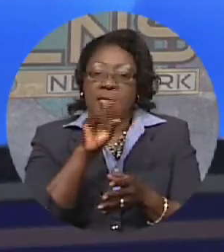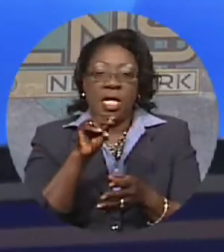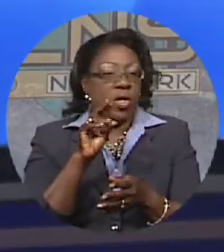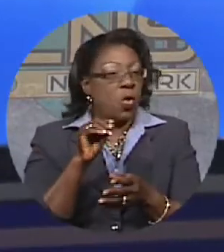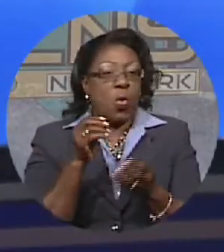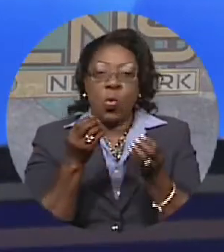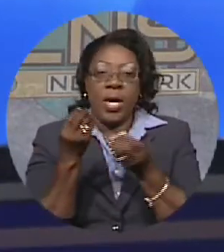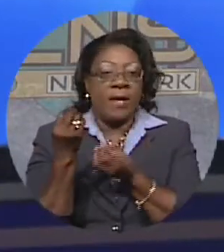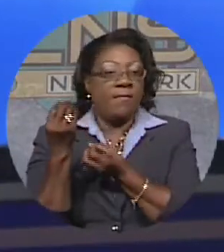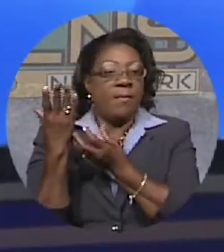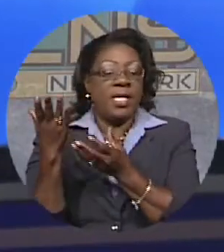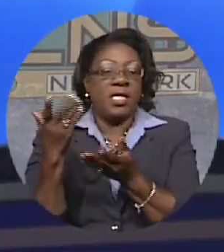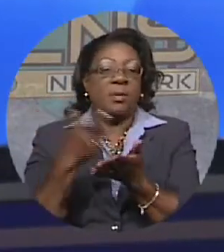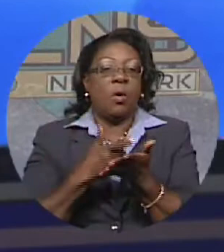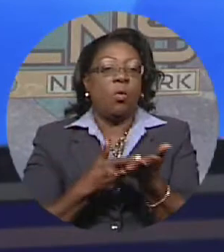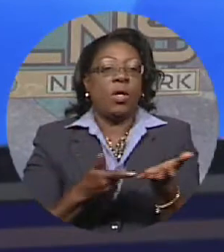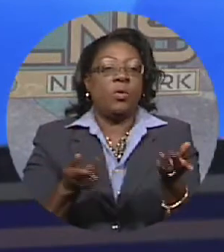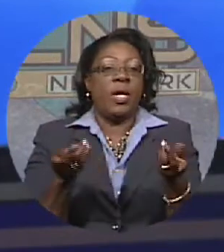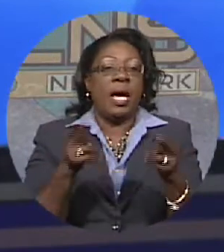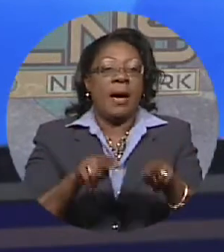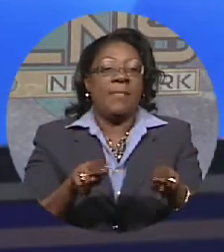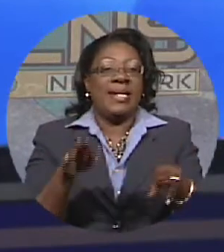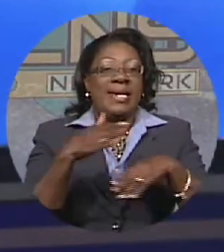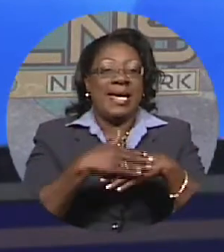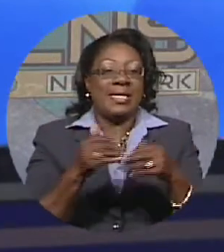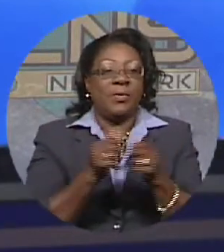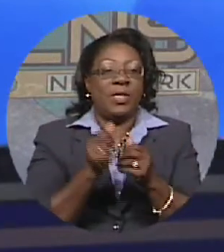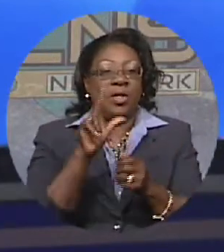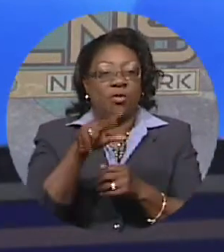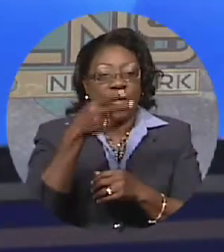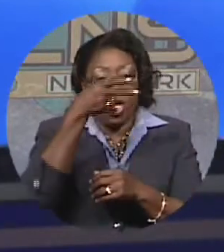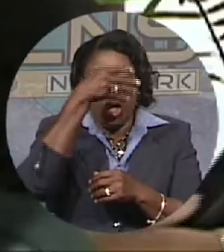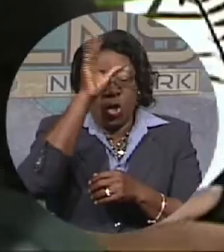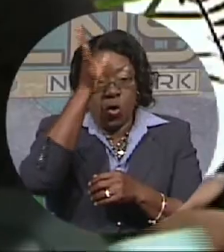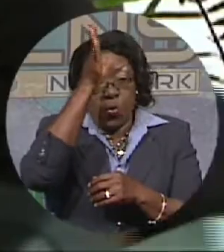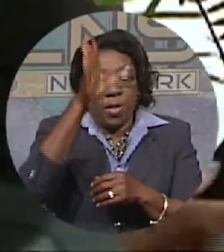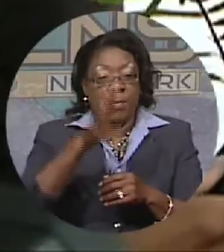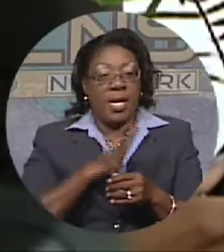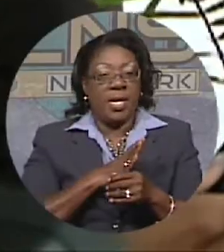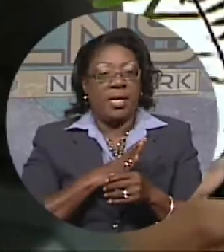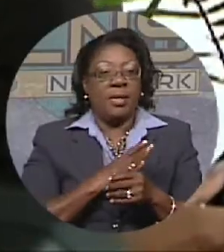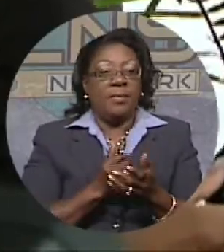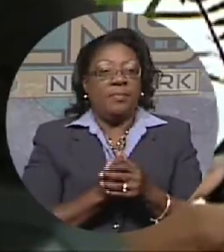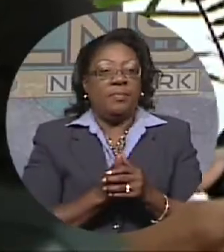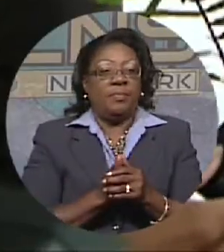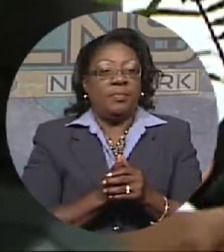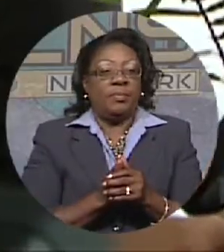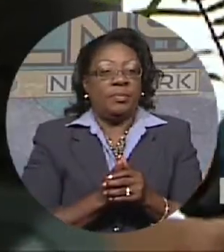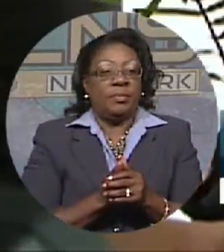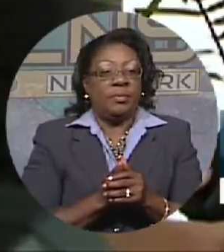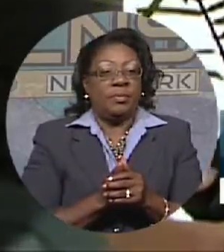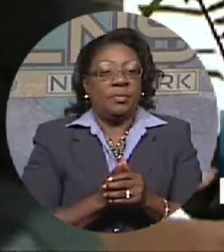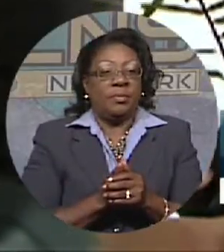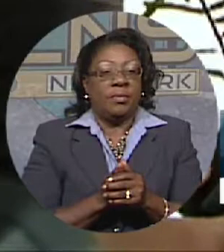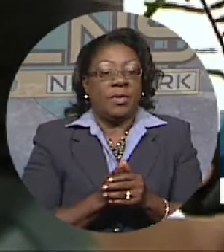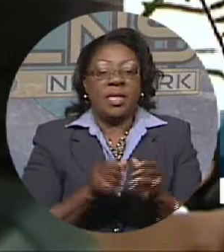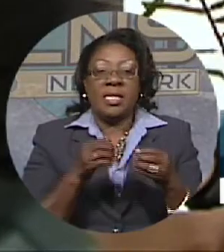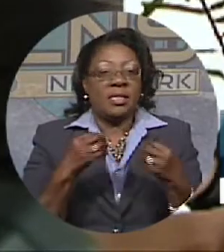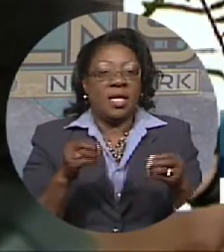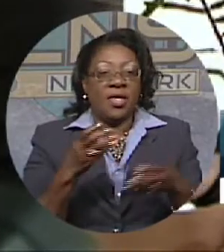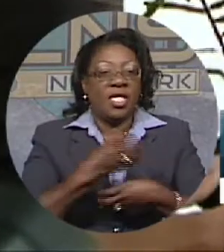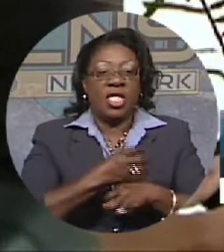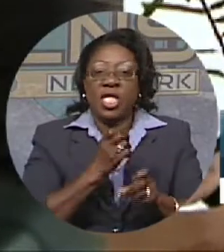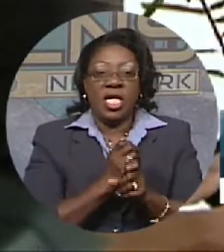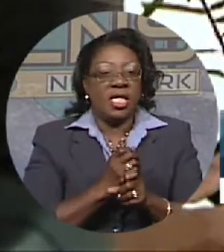information on what the next plan or the next phase of the plan will be. Well, they're still in prison, and there's nothing